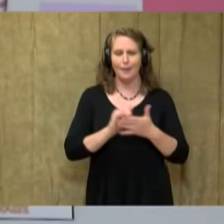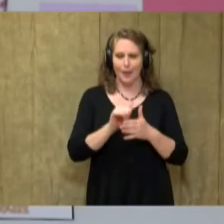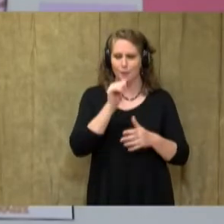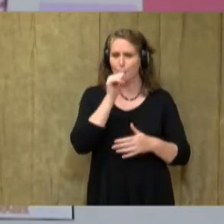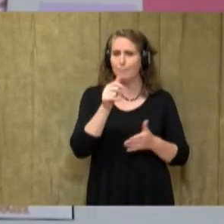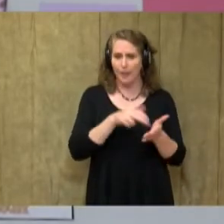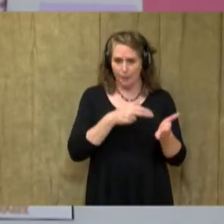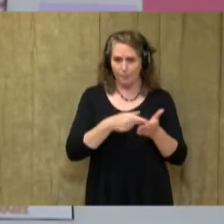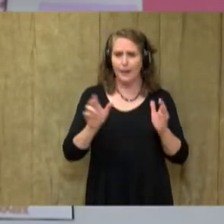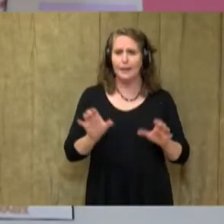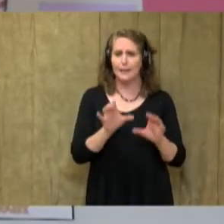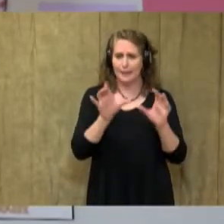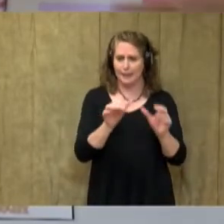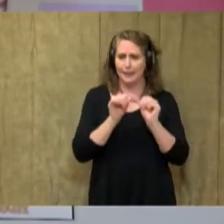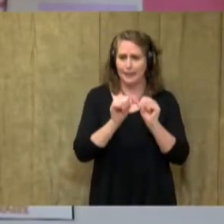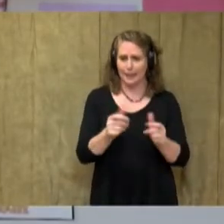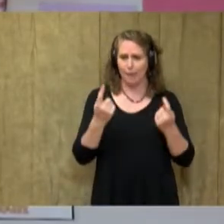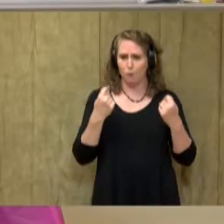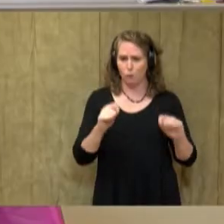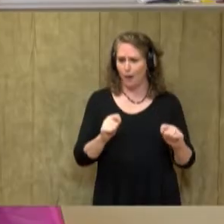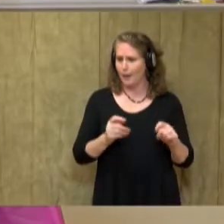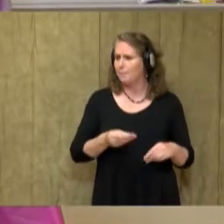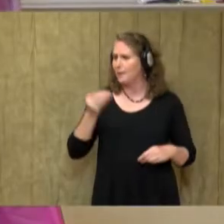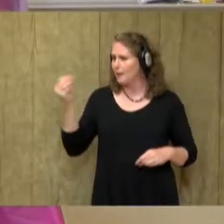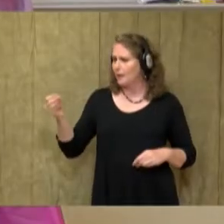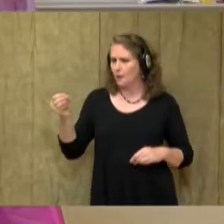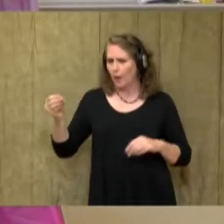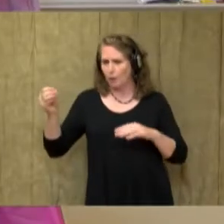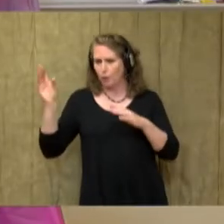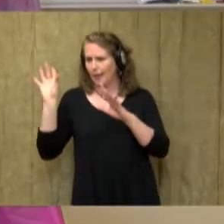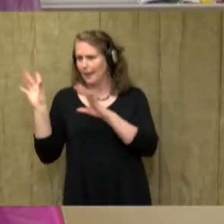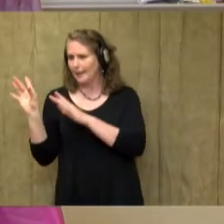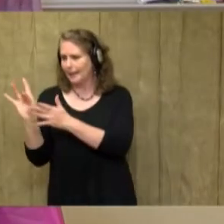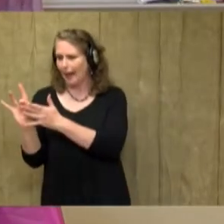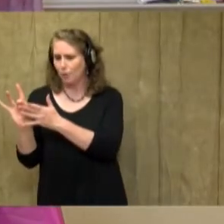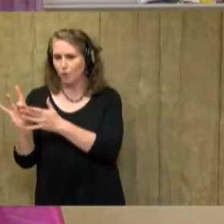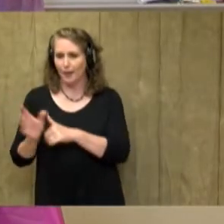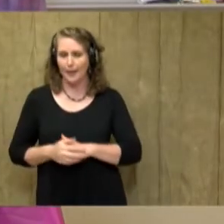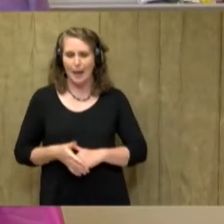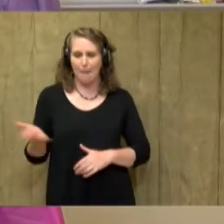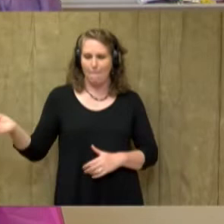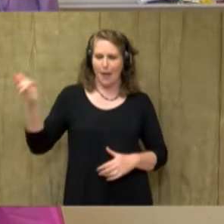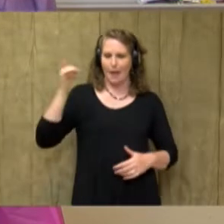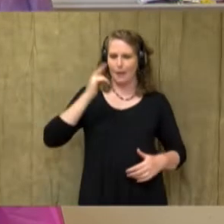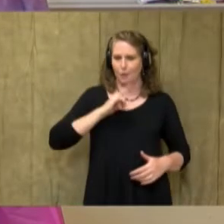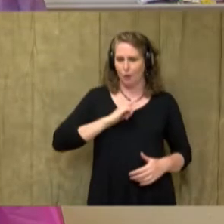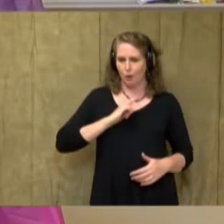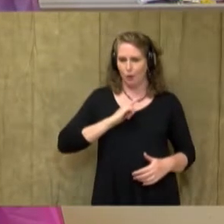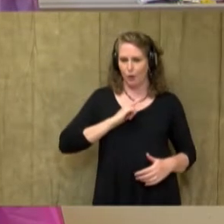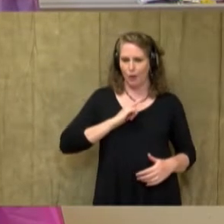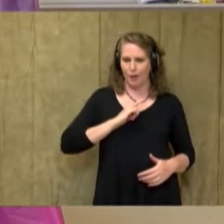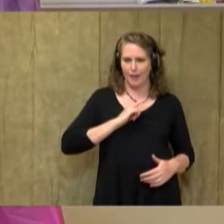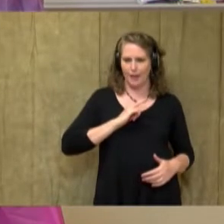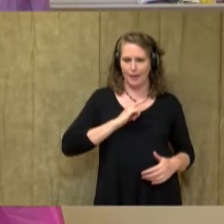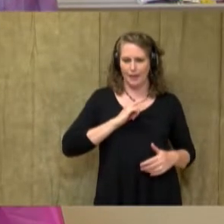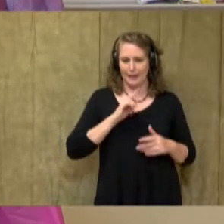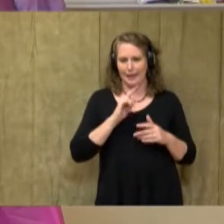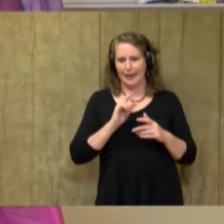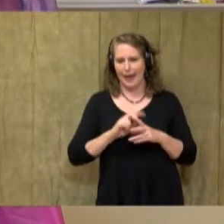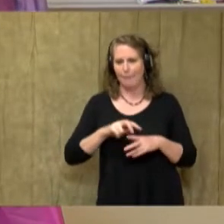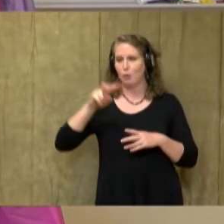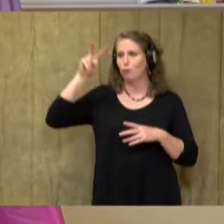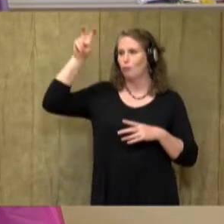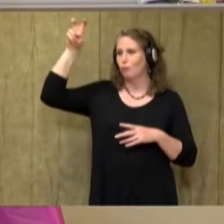what Peanut Butter did. I'm going to hand that to you so Okay. you can put it Yes. under there. All right, my turn. So I'm going to kind of